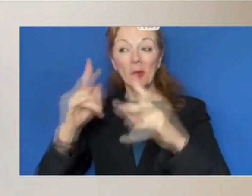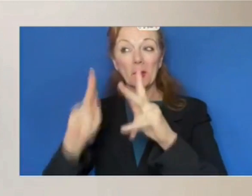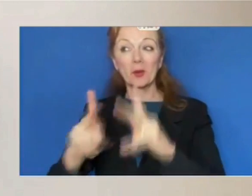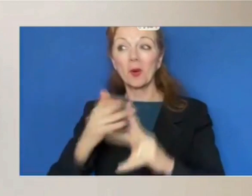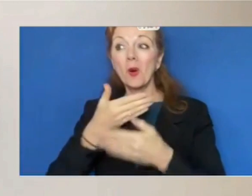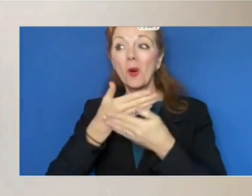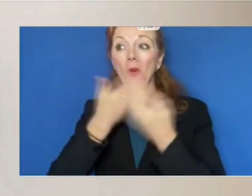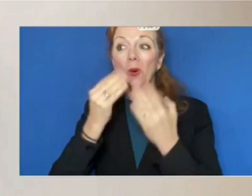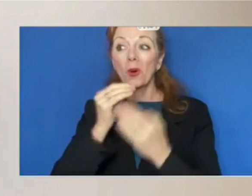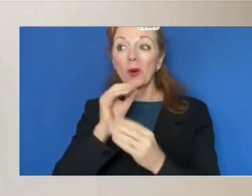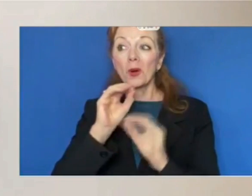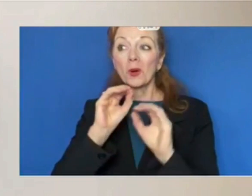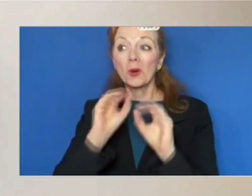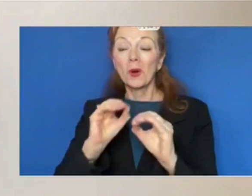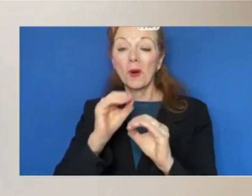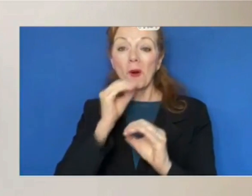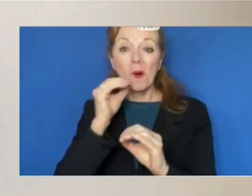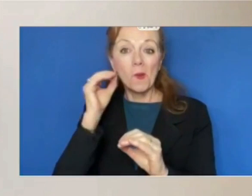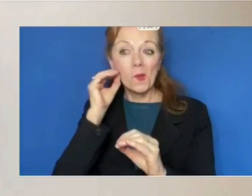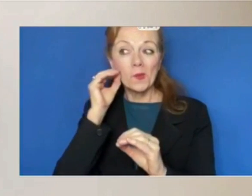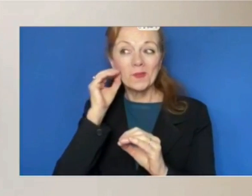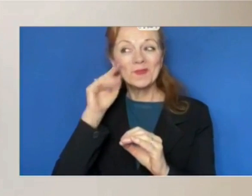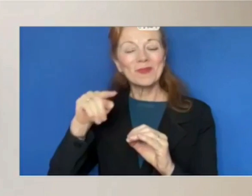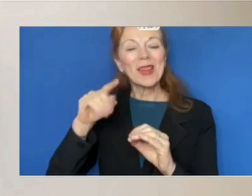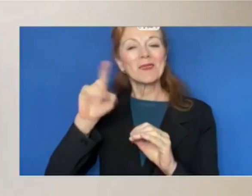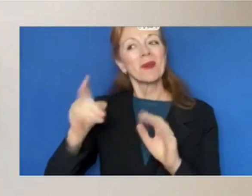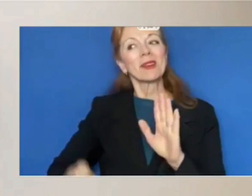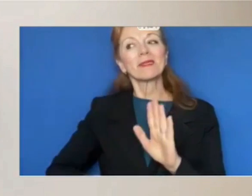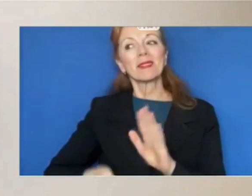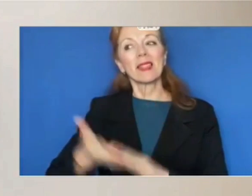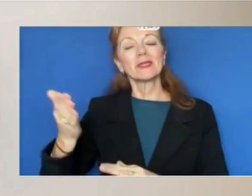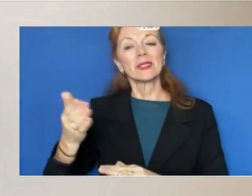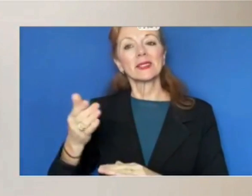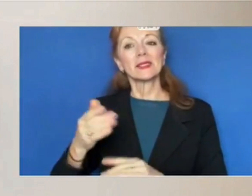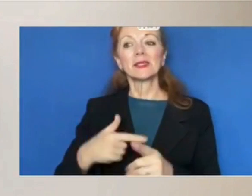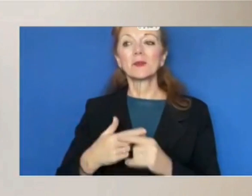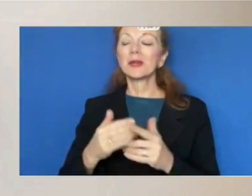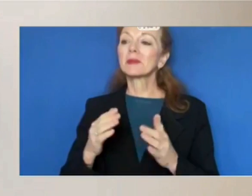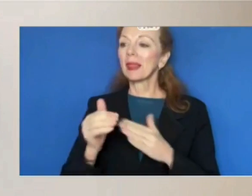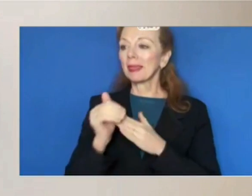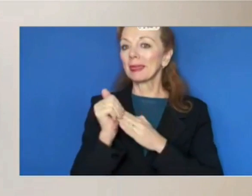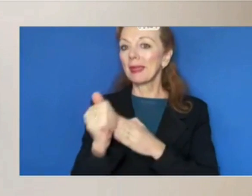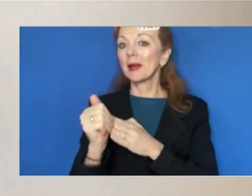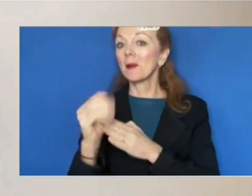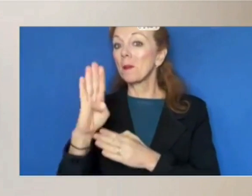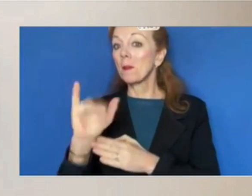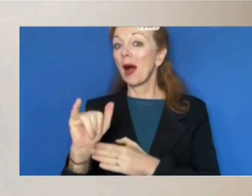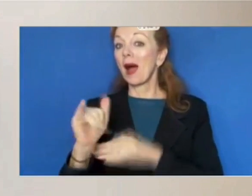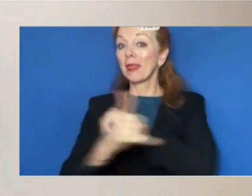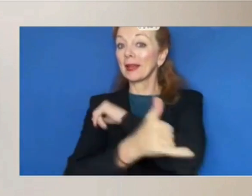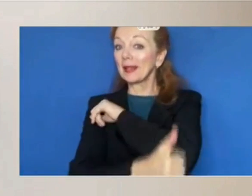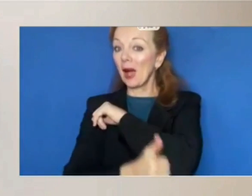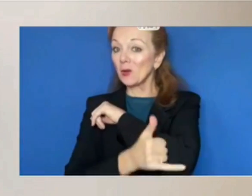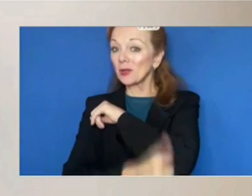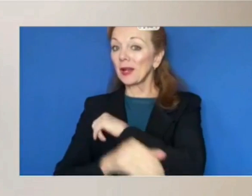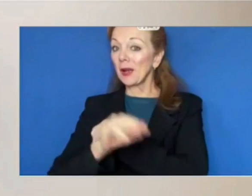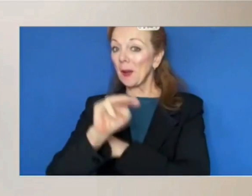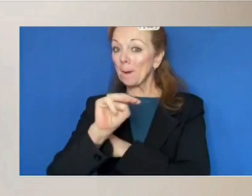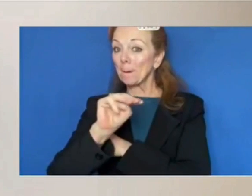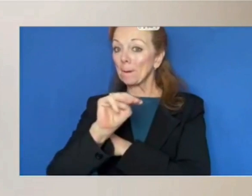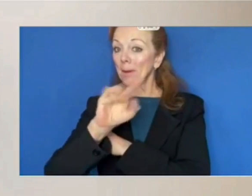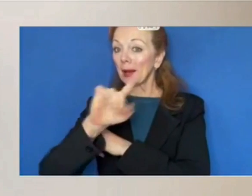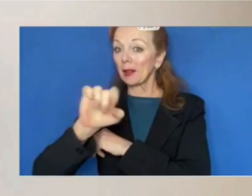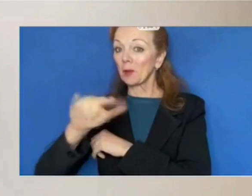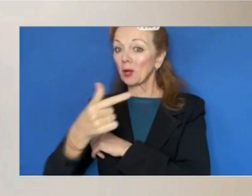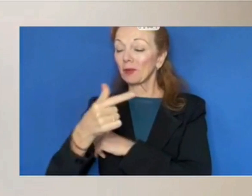my understanding that it is going to be county-driven, county-led, specifically from the County Health Director's Office